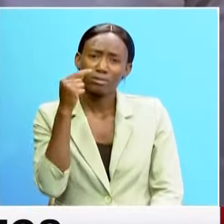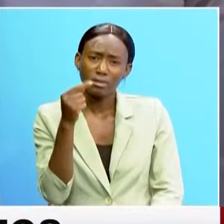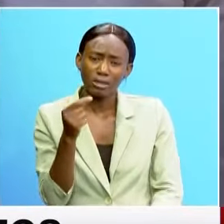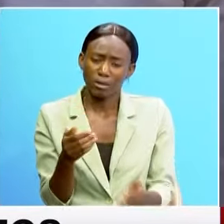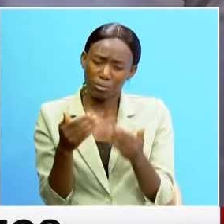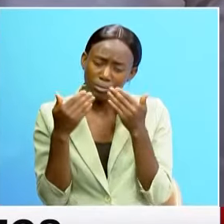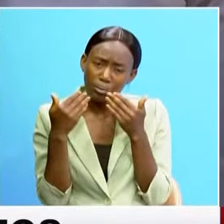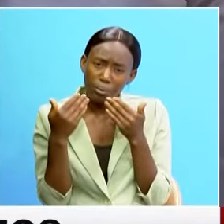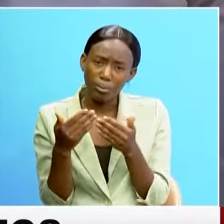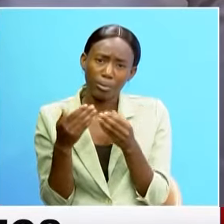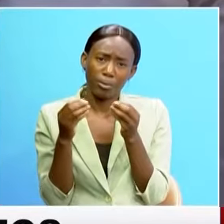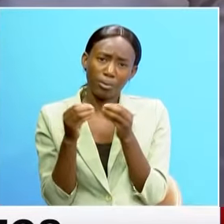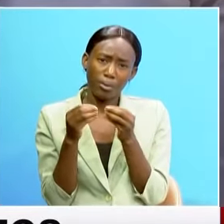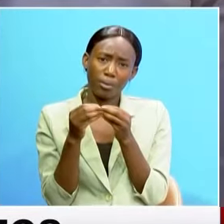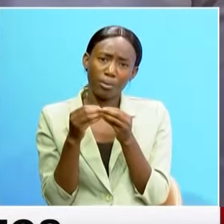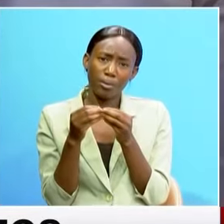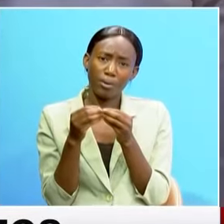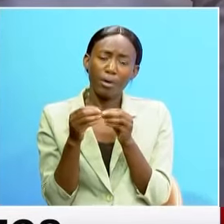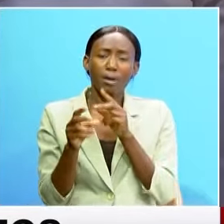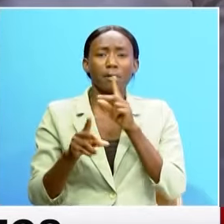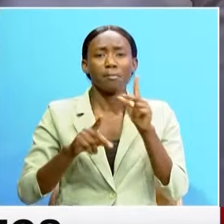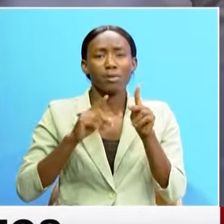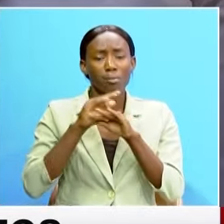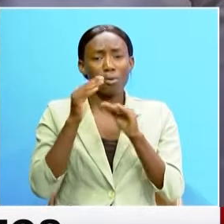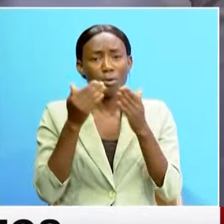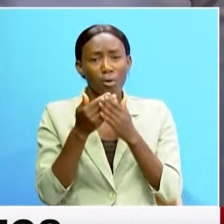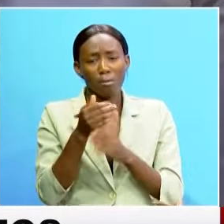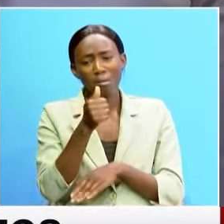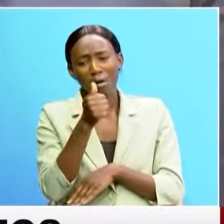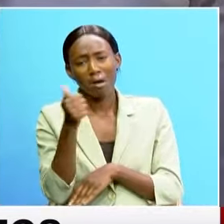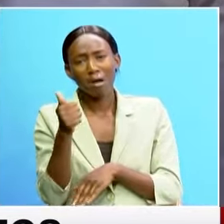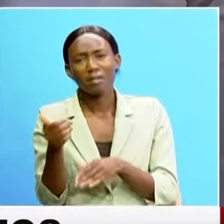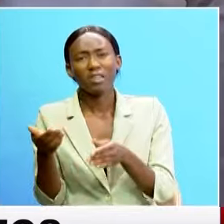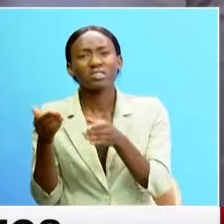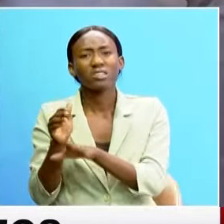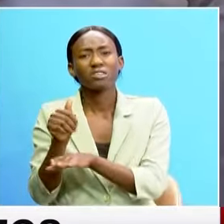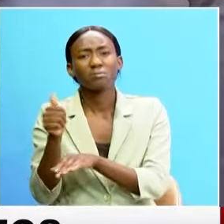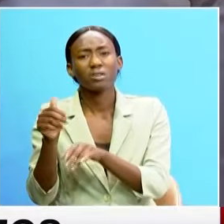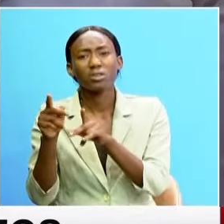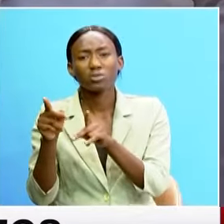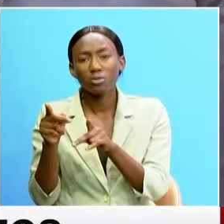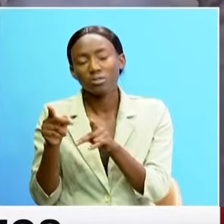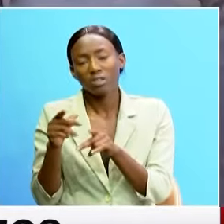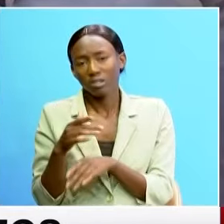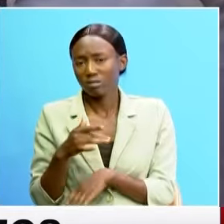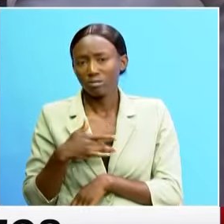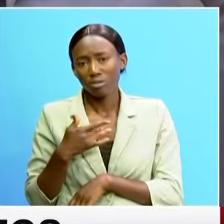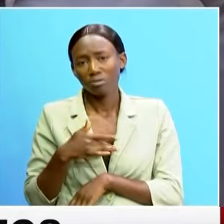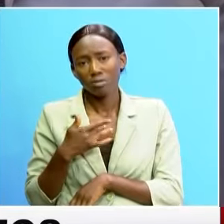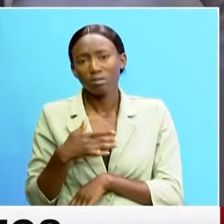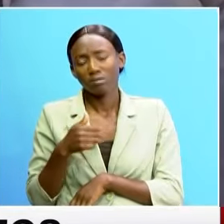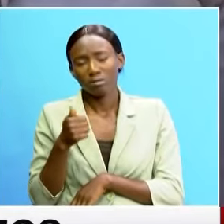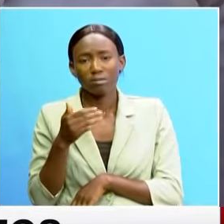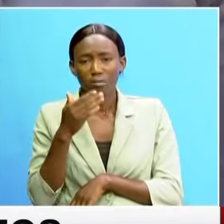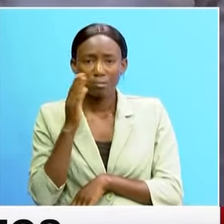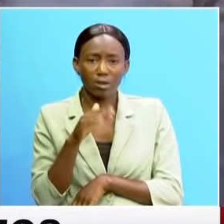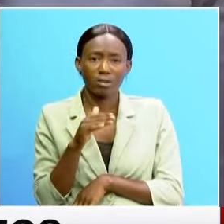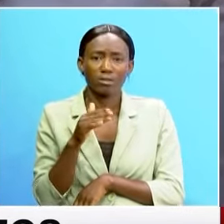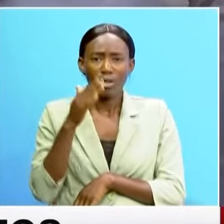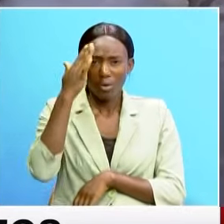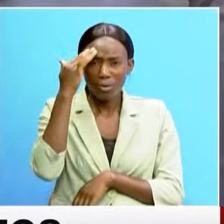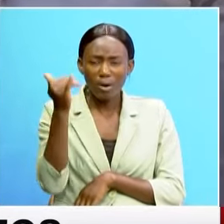gratitude to the Deputy Commissioner General of the Zambia Correctional Services and your dedicated team for